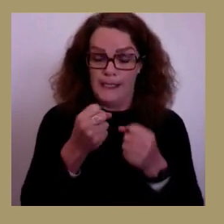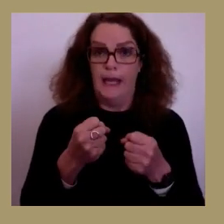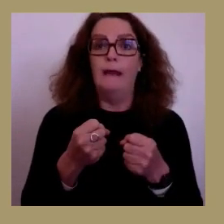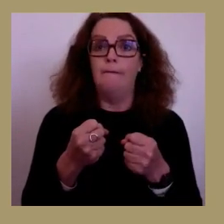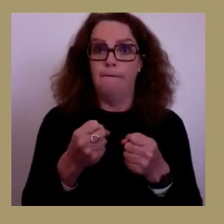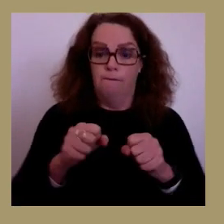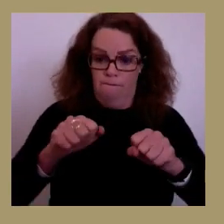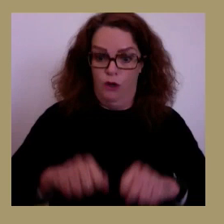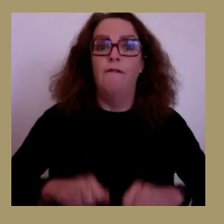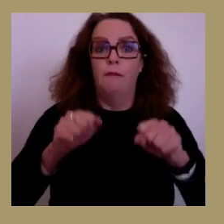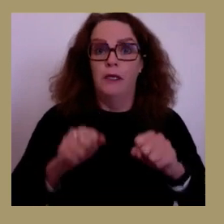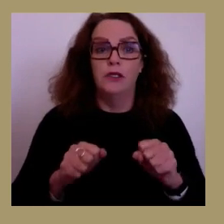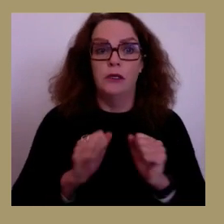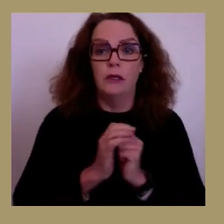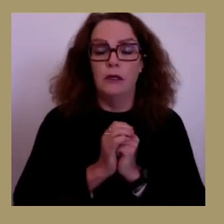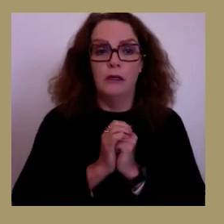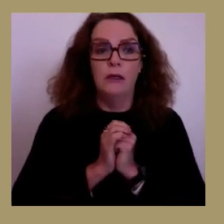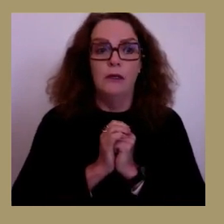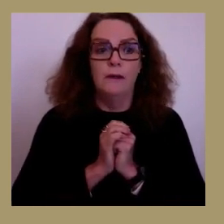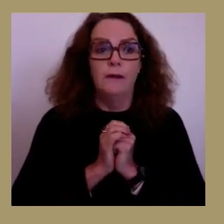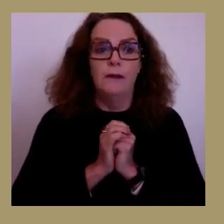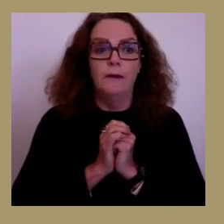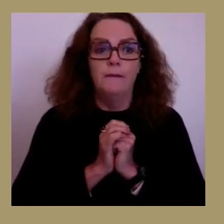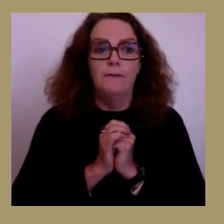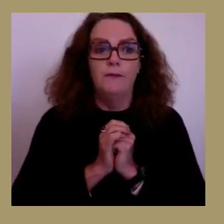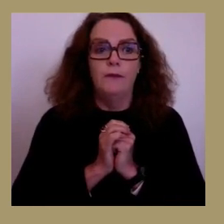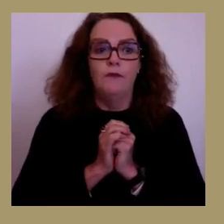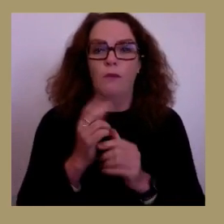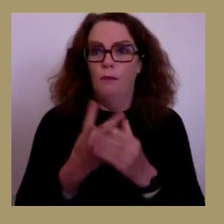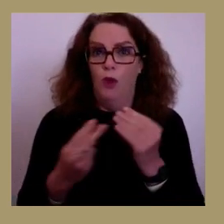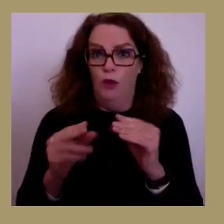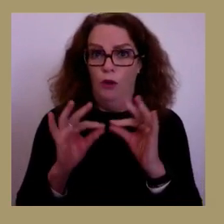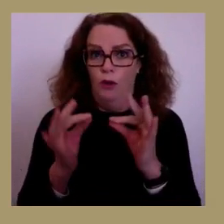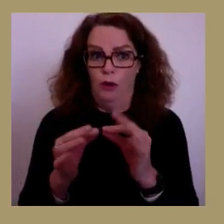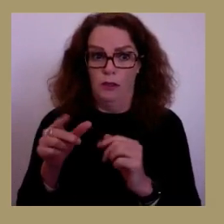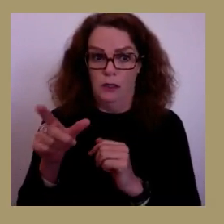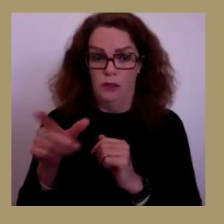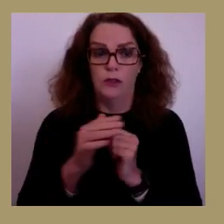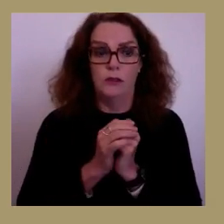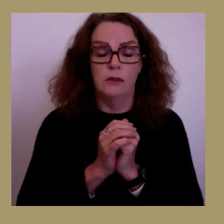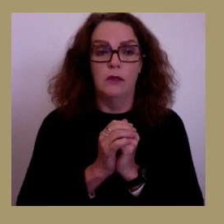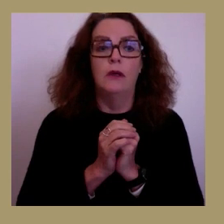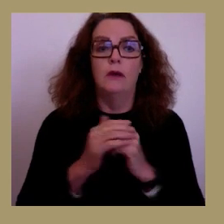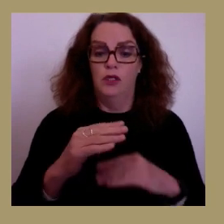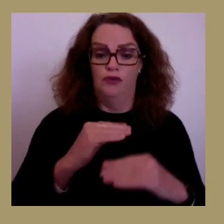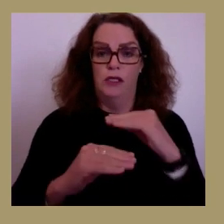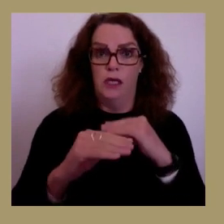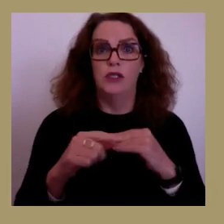Victoria, in conjunction with DFFH, are making the Service Victoria transaction and the card within the